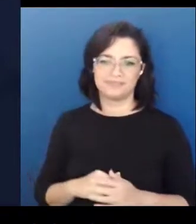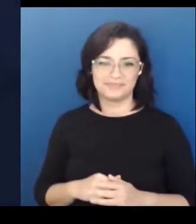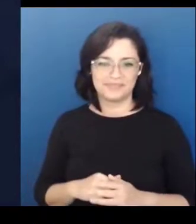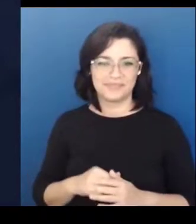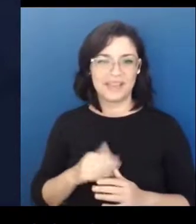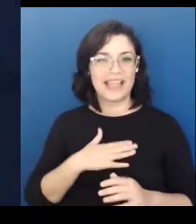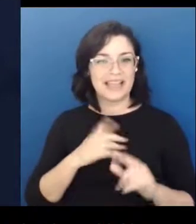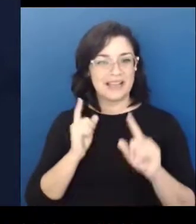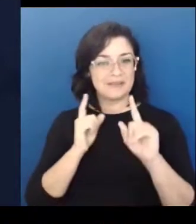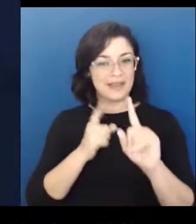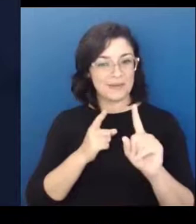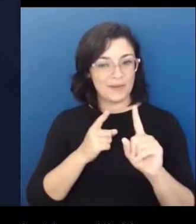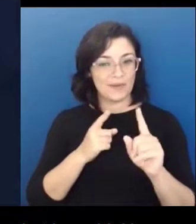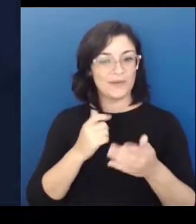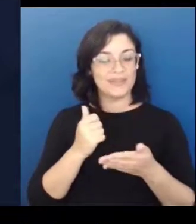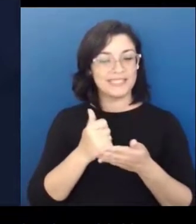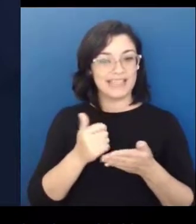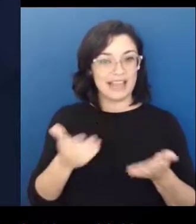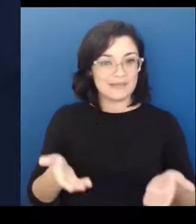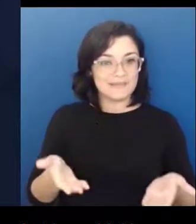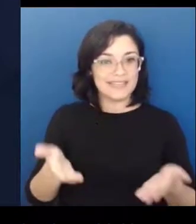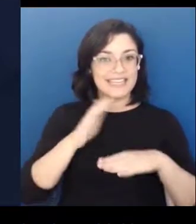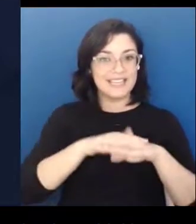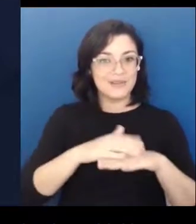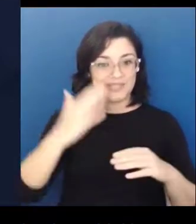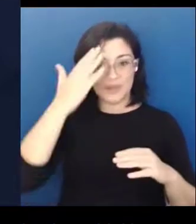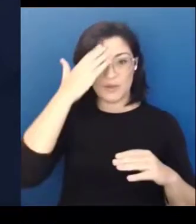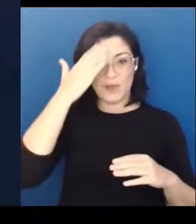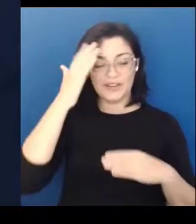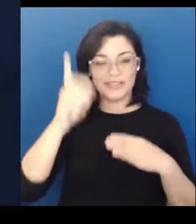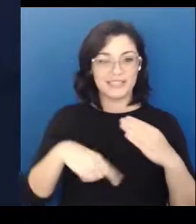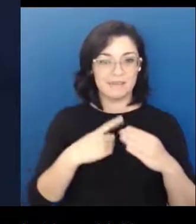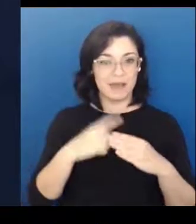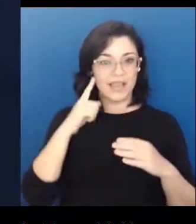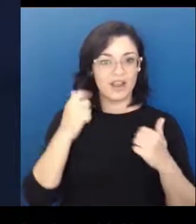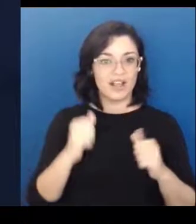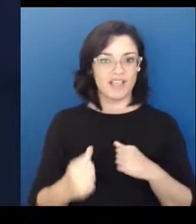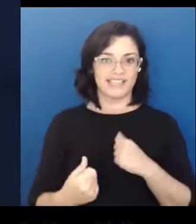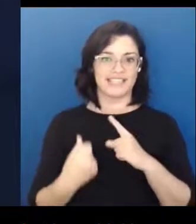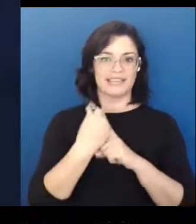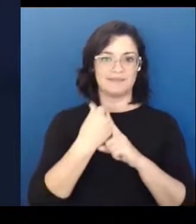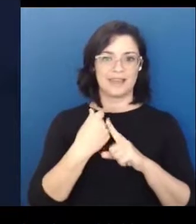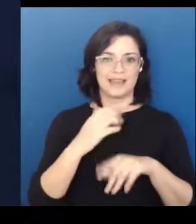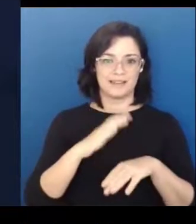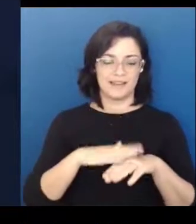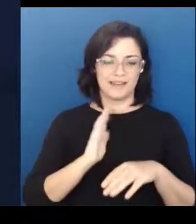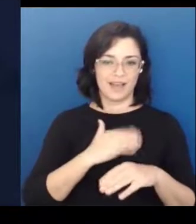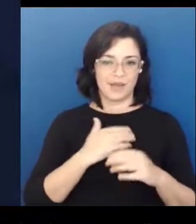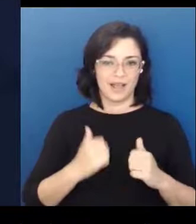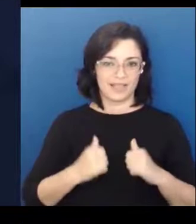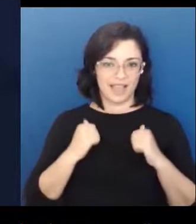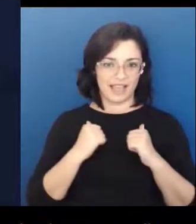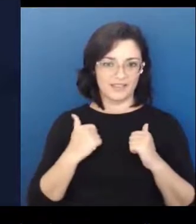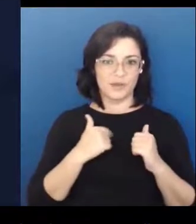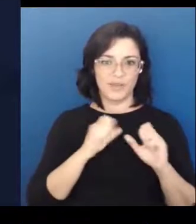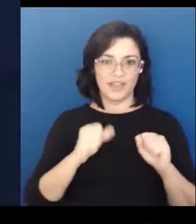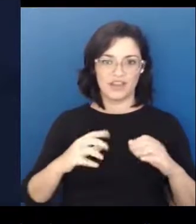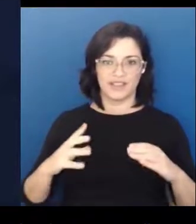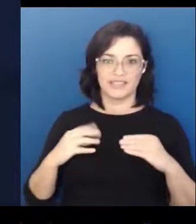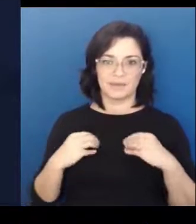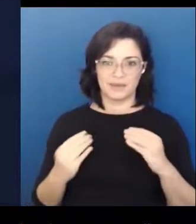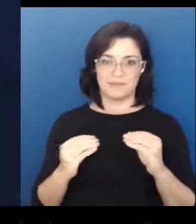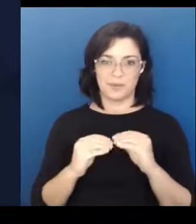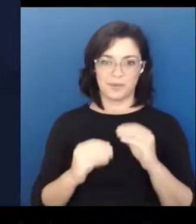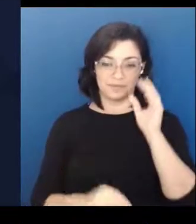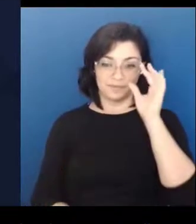impact of hearing loss on our lives, the emotional impact, so that we could accept it more. This is back in the 90s. Don't forget,